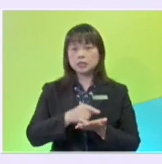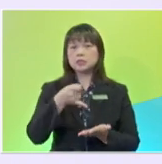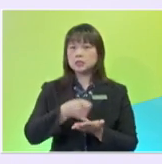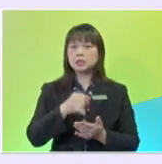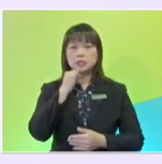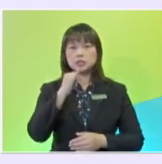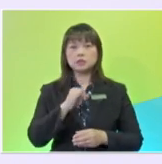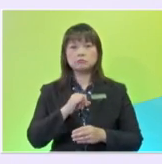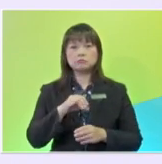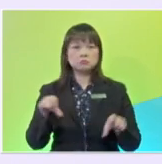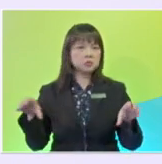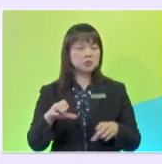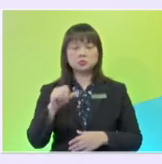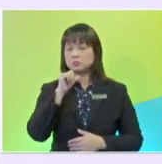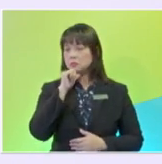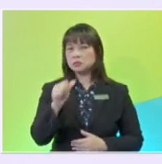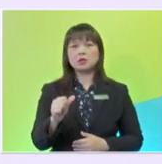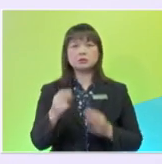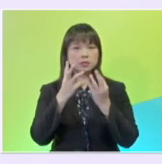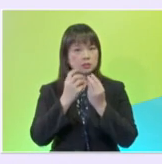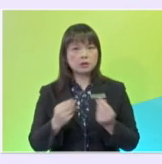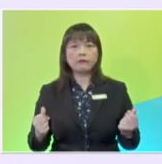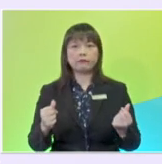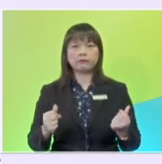Do not dissolve. Excellent, Tivia.